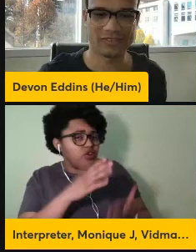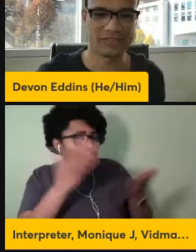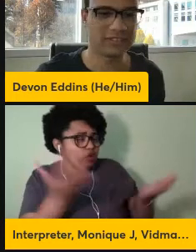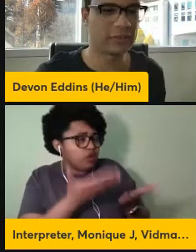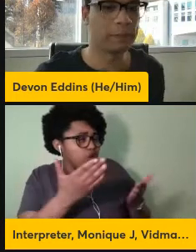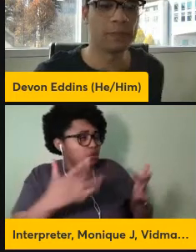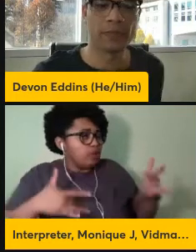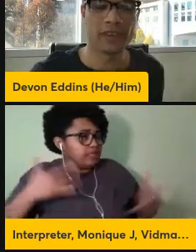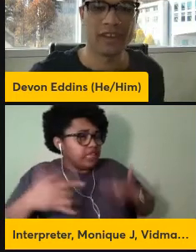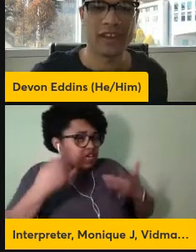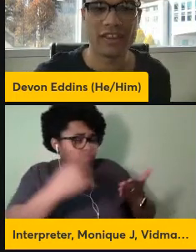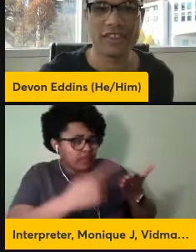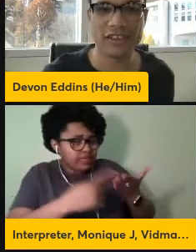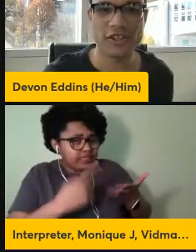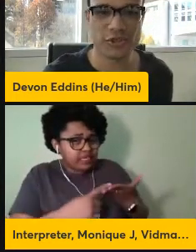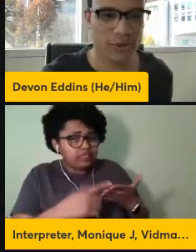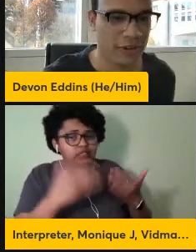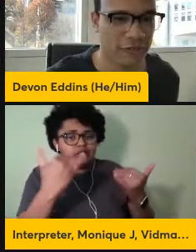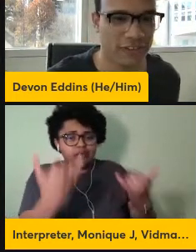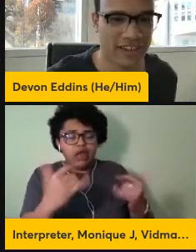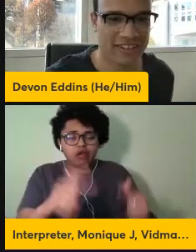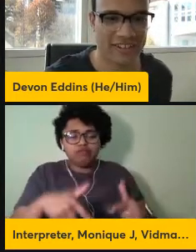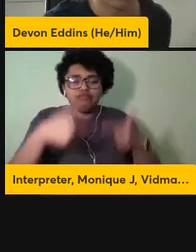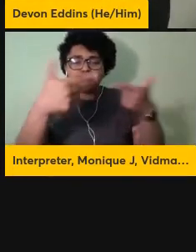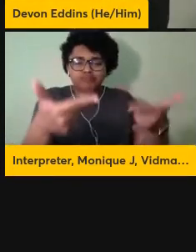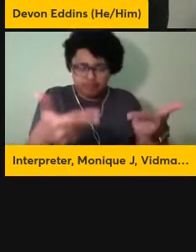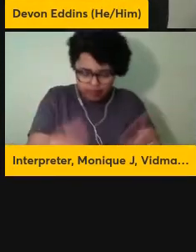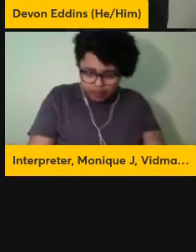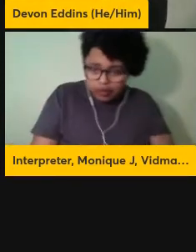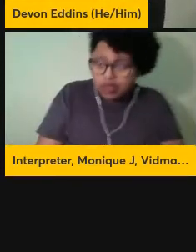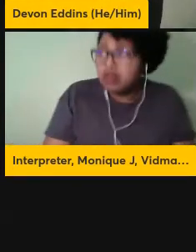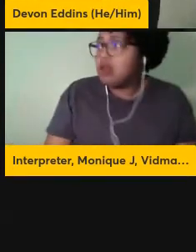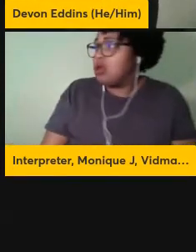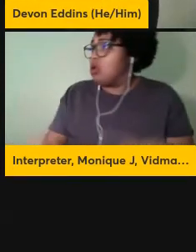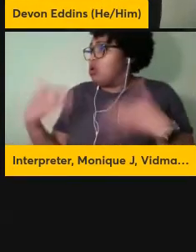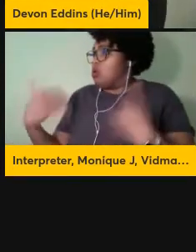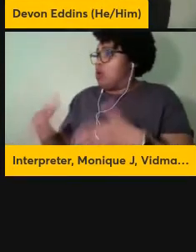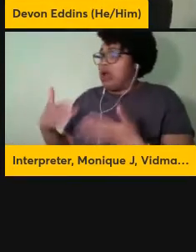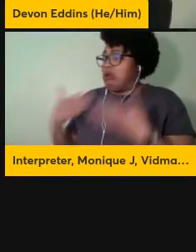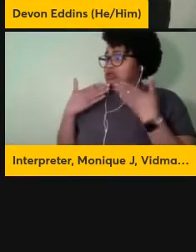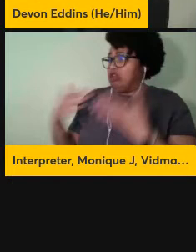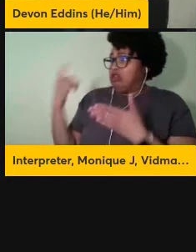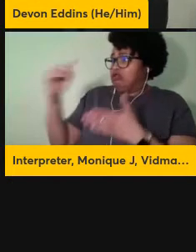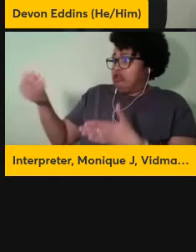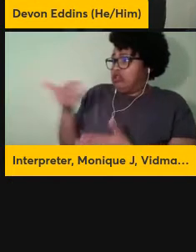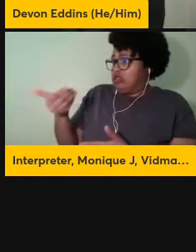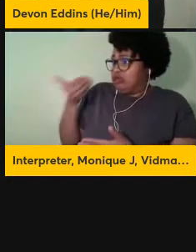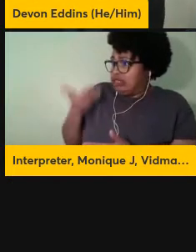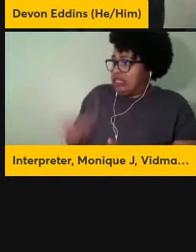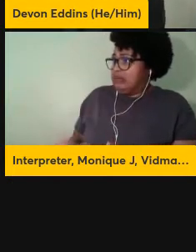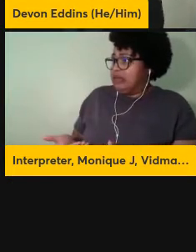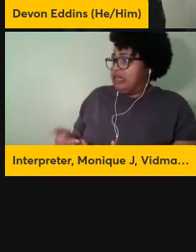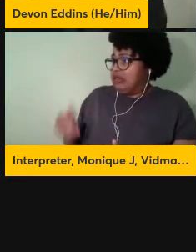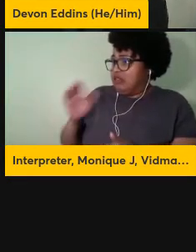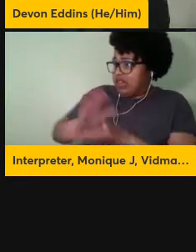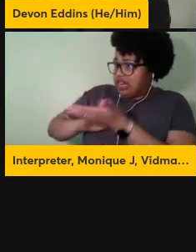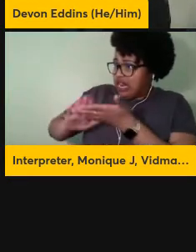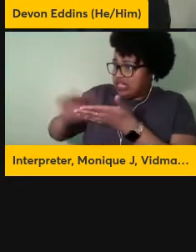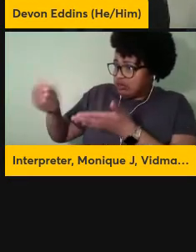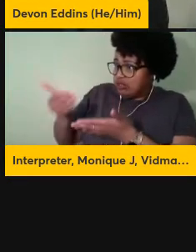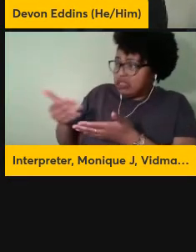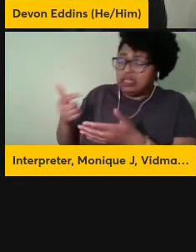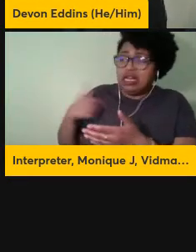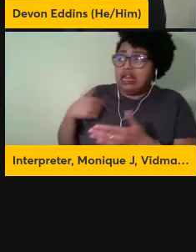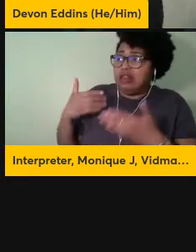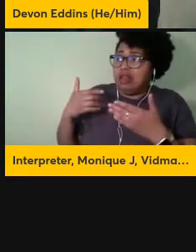yours. Thank you, Joel, for that very kind introduction, and thank you all for being here. And I'm very excited